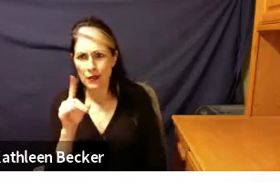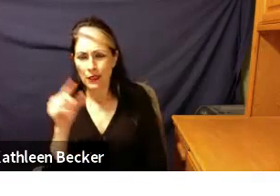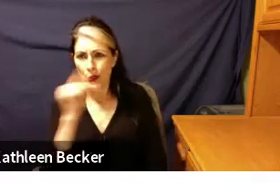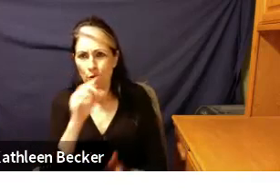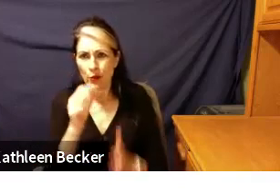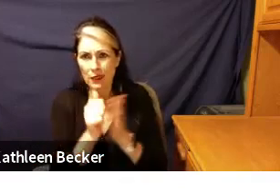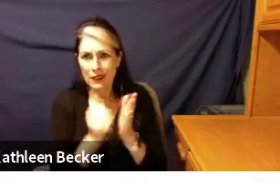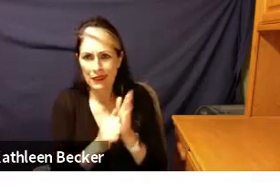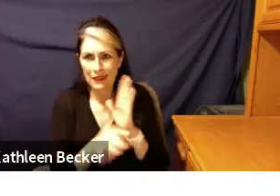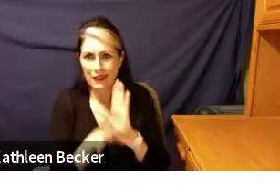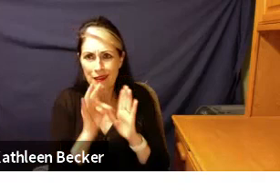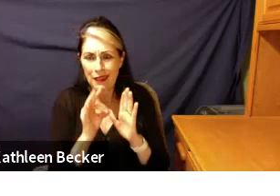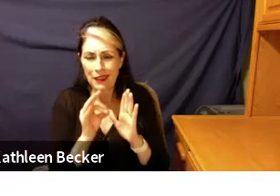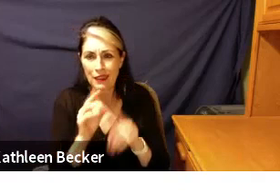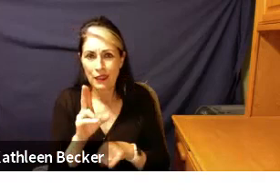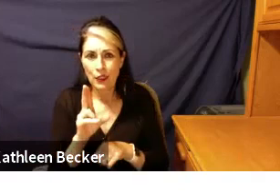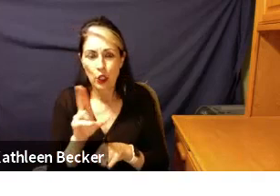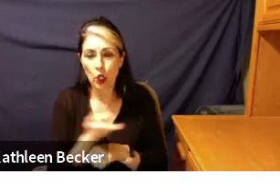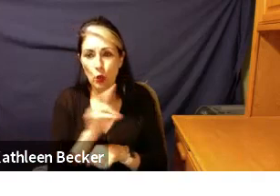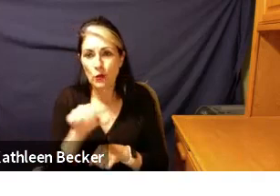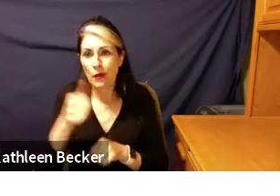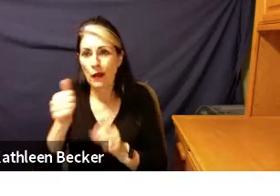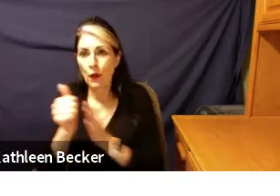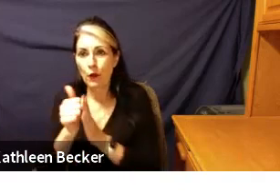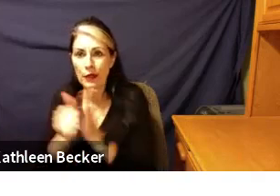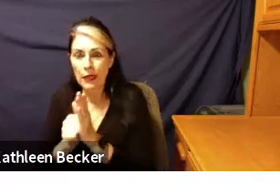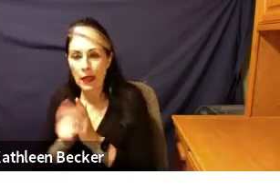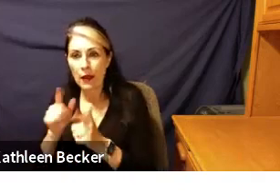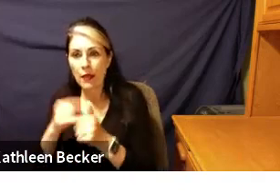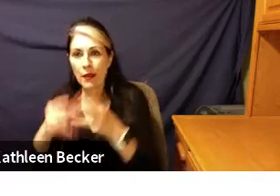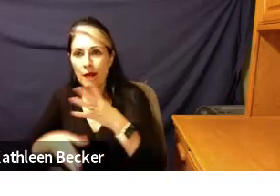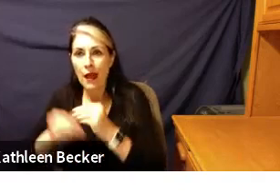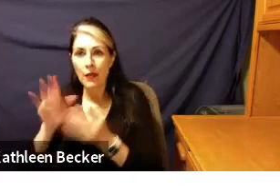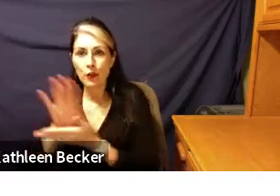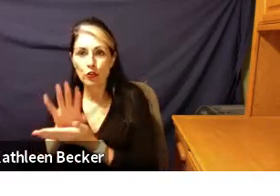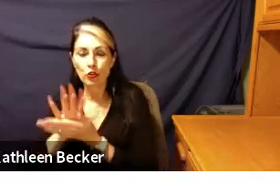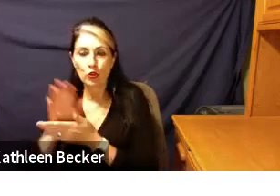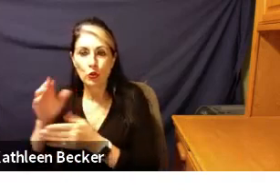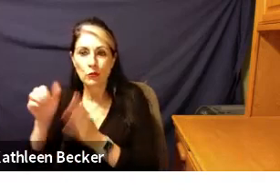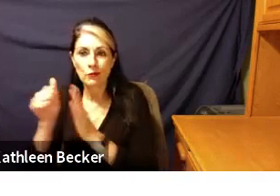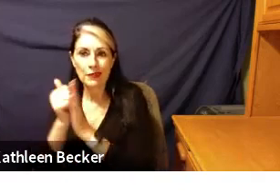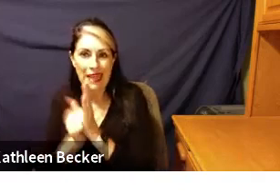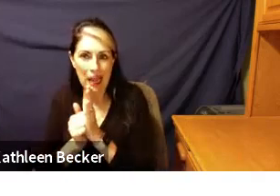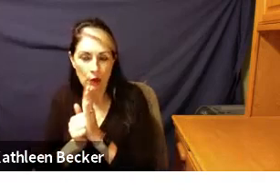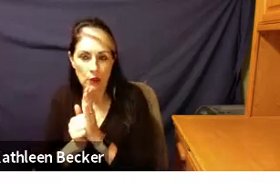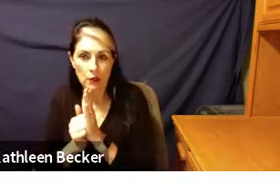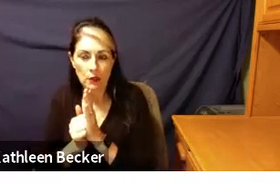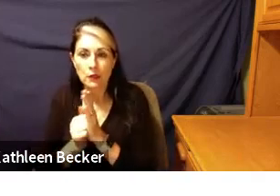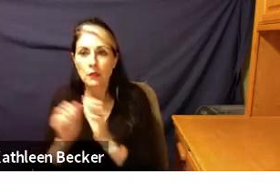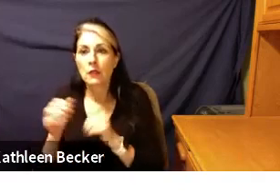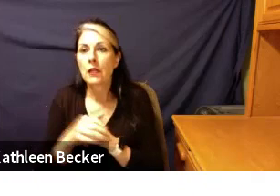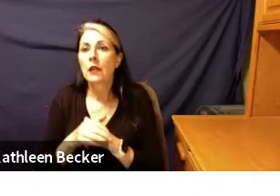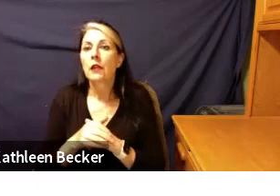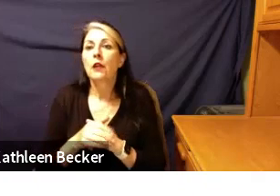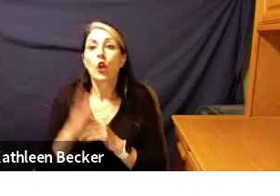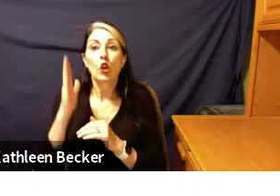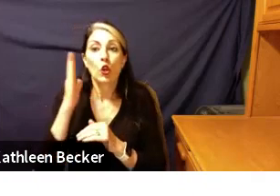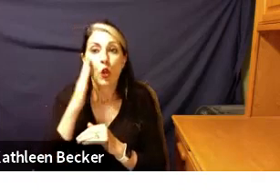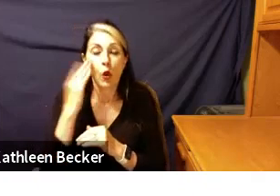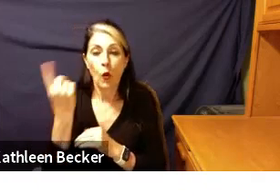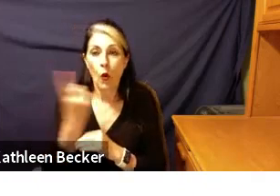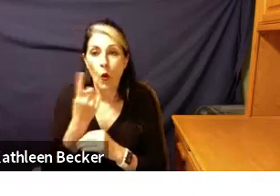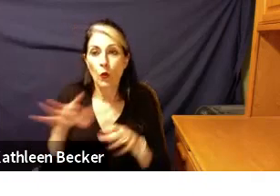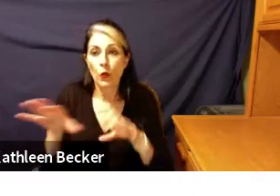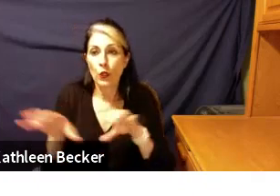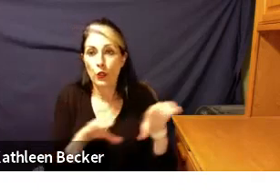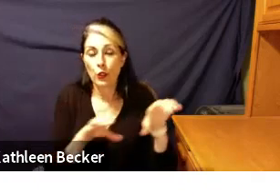need to select Use Another Account and add their school account. Please note that this can only be